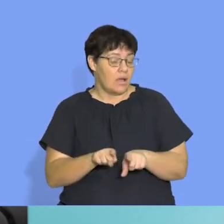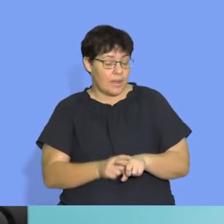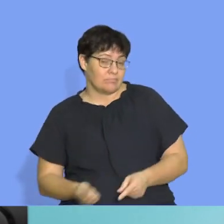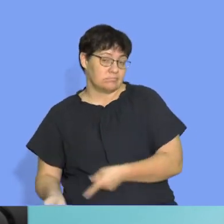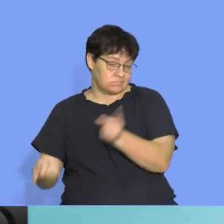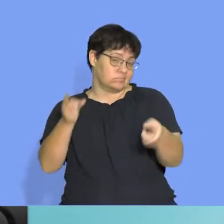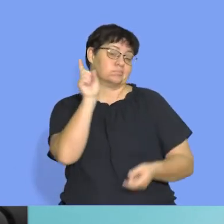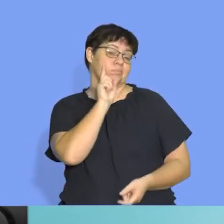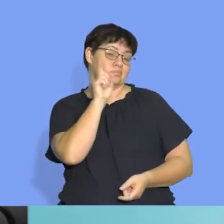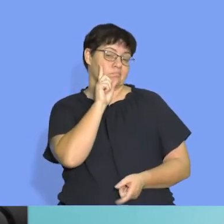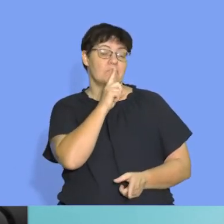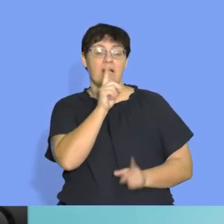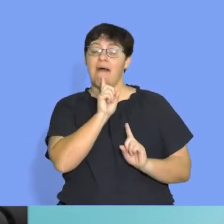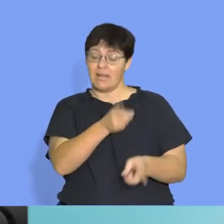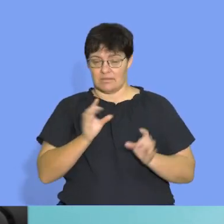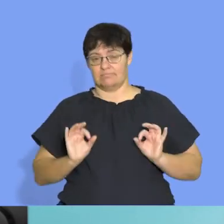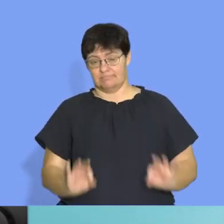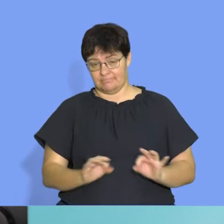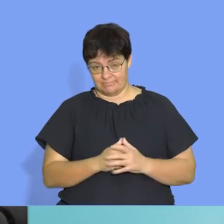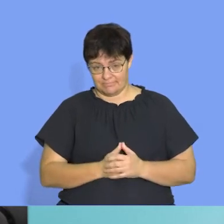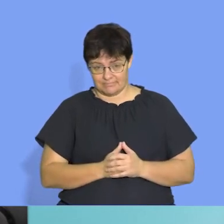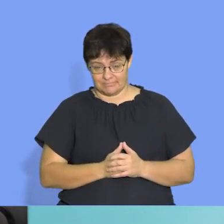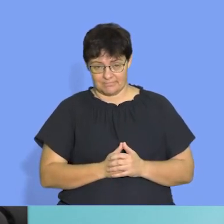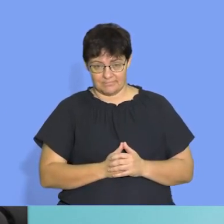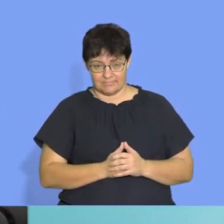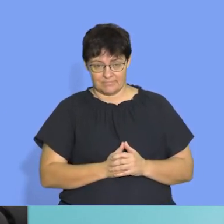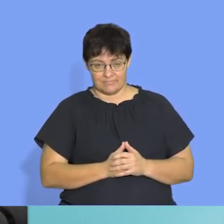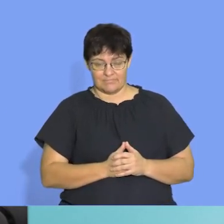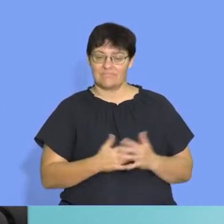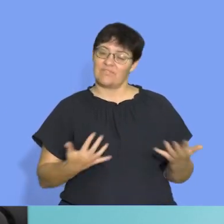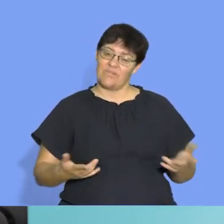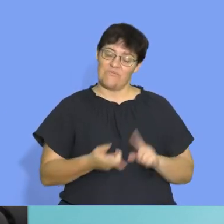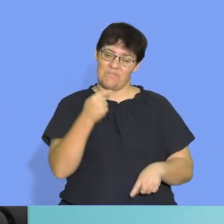times so that you know that you have got your answers correctly. Guys, from me,